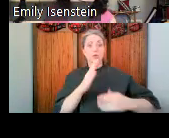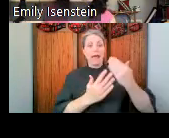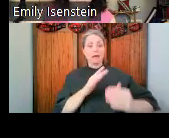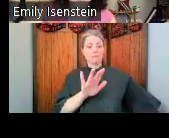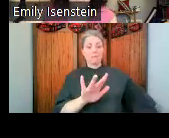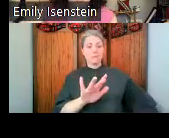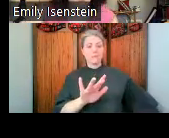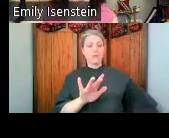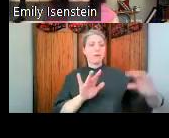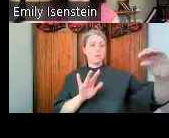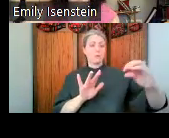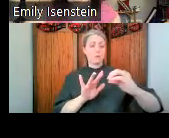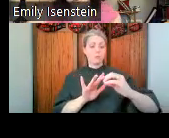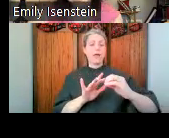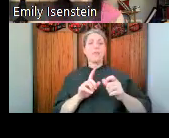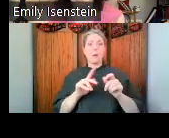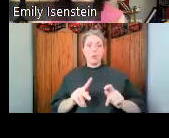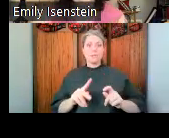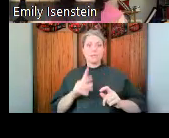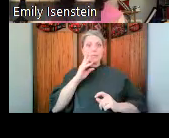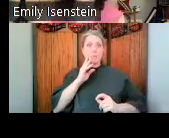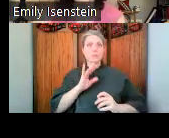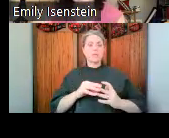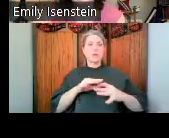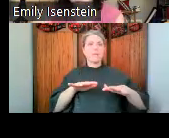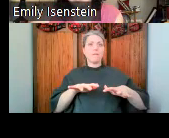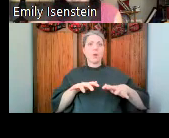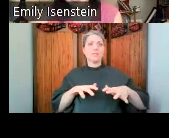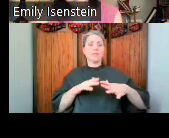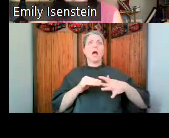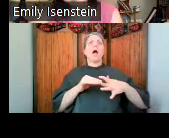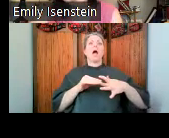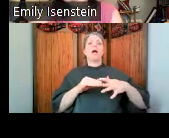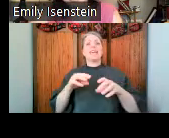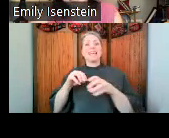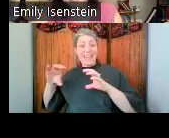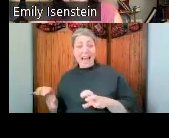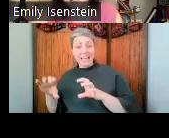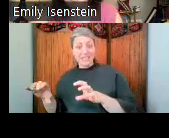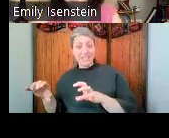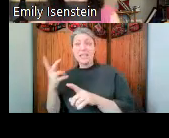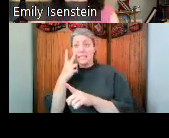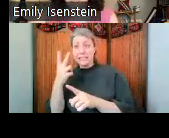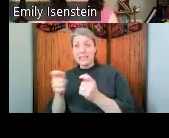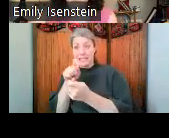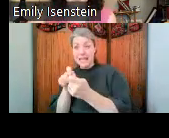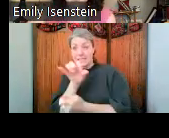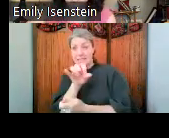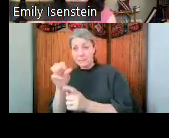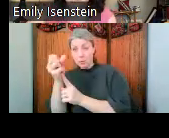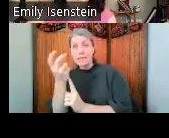the person feels a vibration on the fingertip. In the active condition, they see the exact same thing, but in this